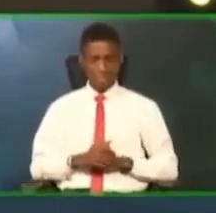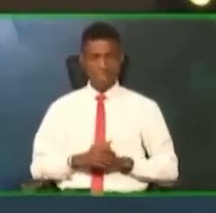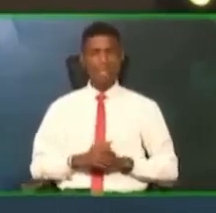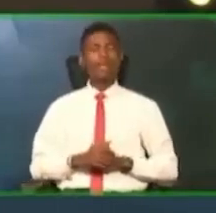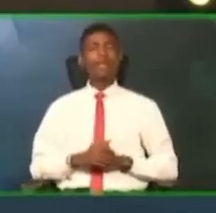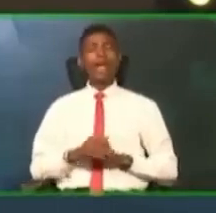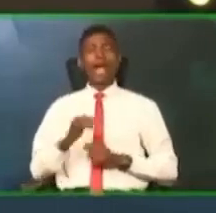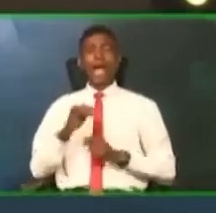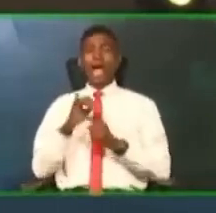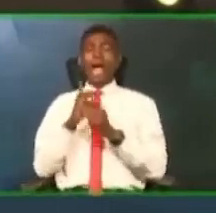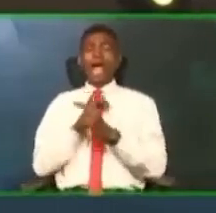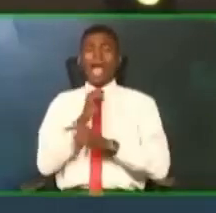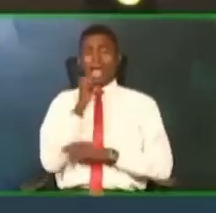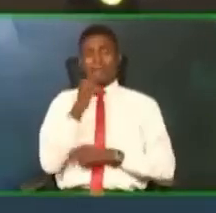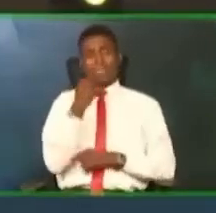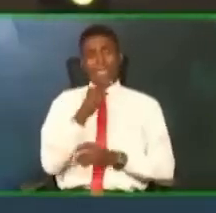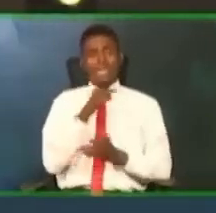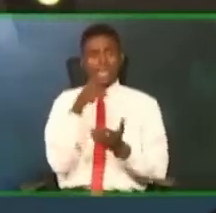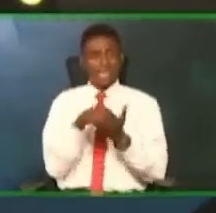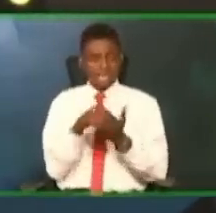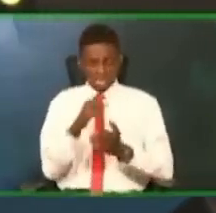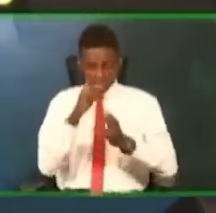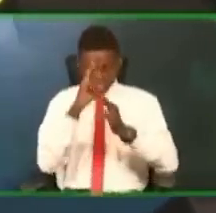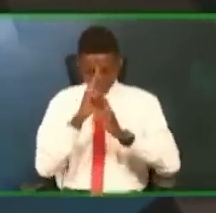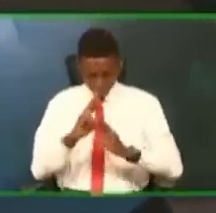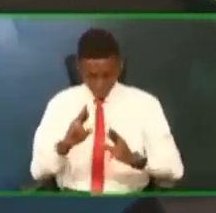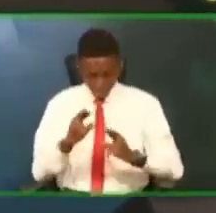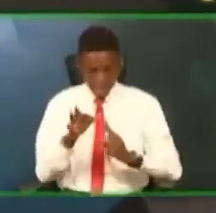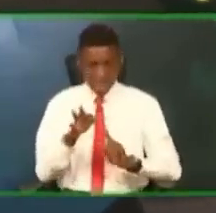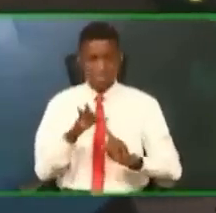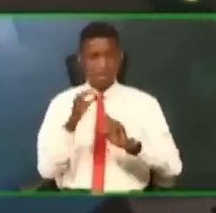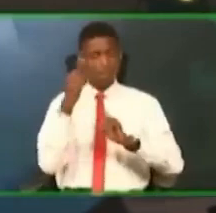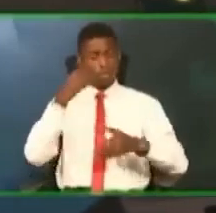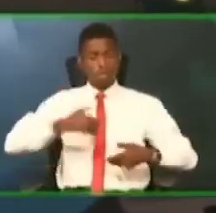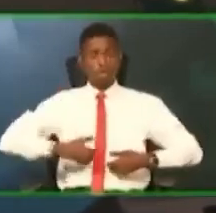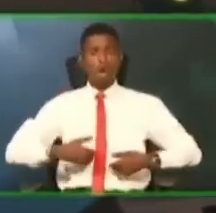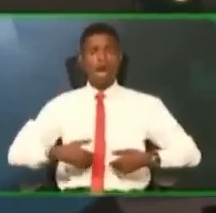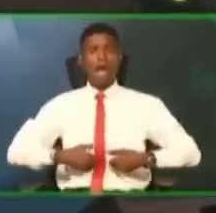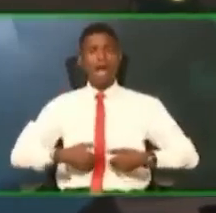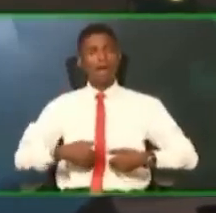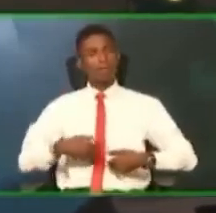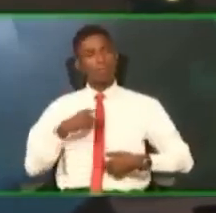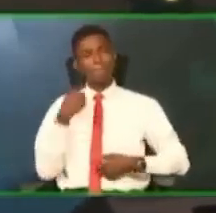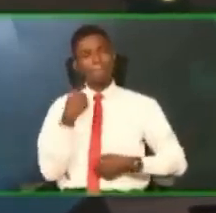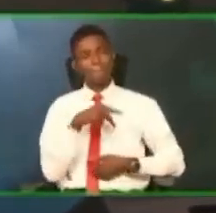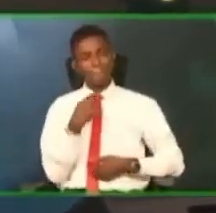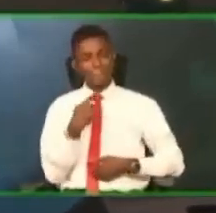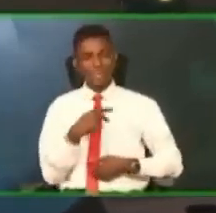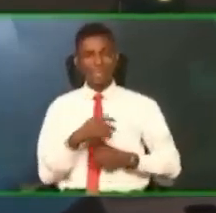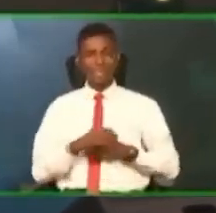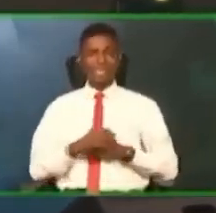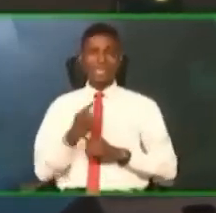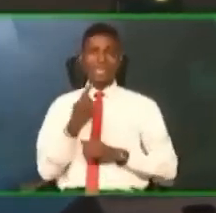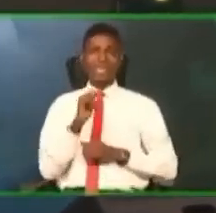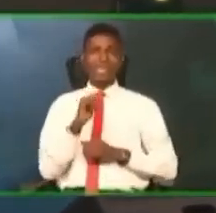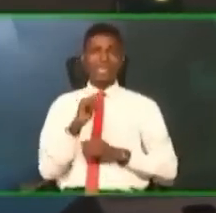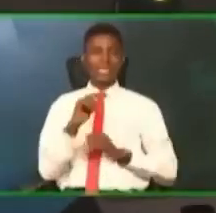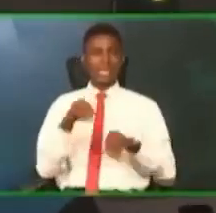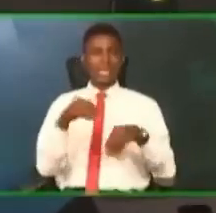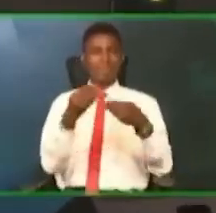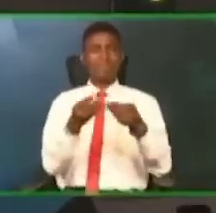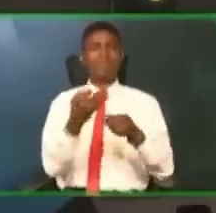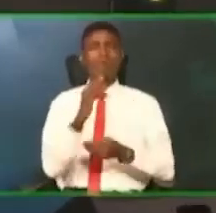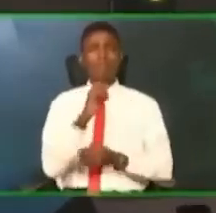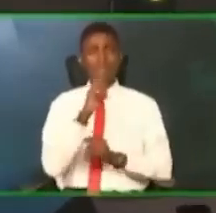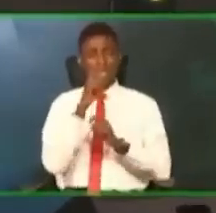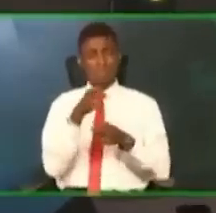I'm saying this respectfully, especially for younger ministers that are coming up. The deception of gifts can